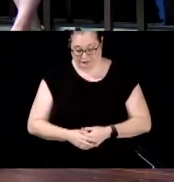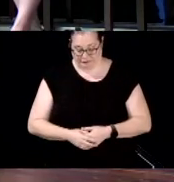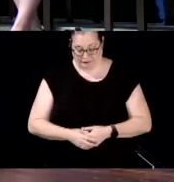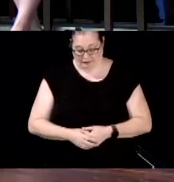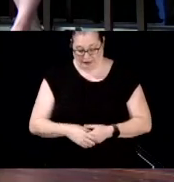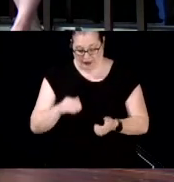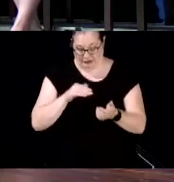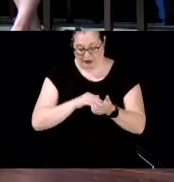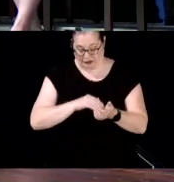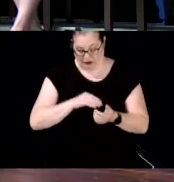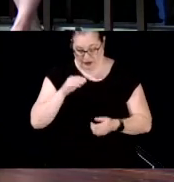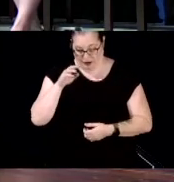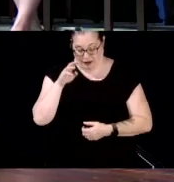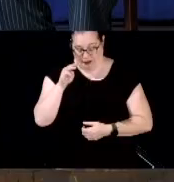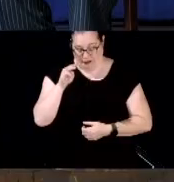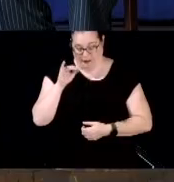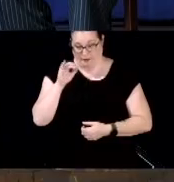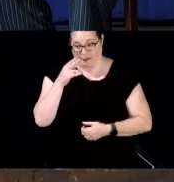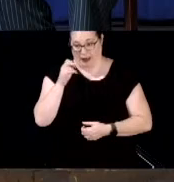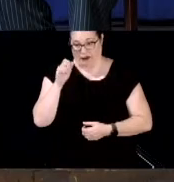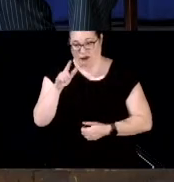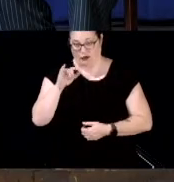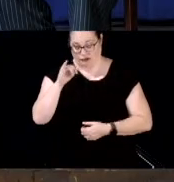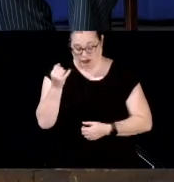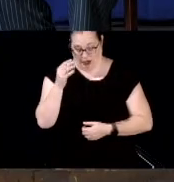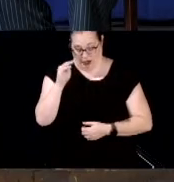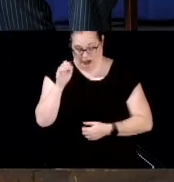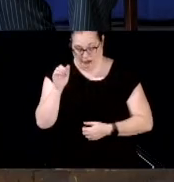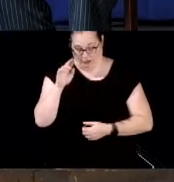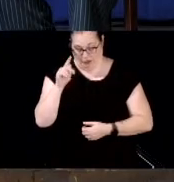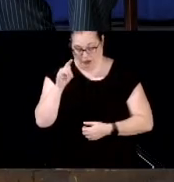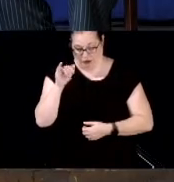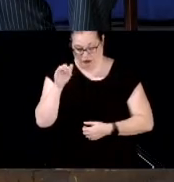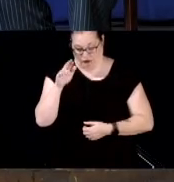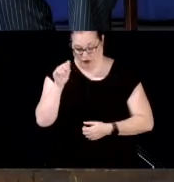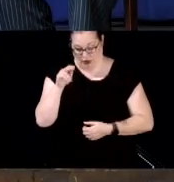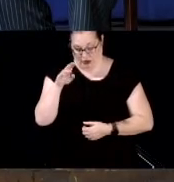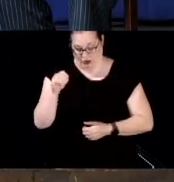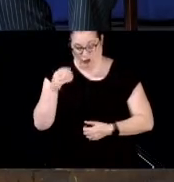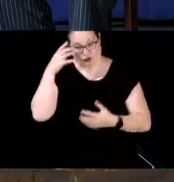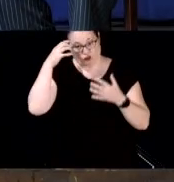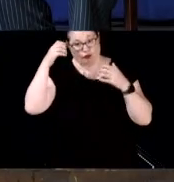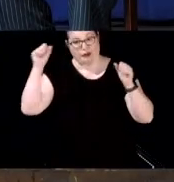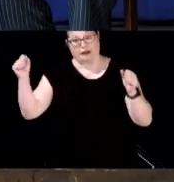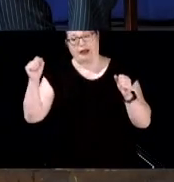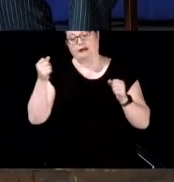Dr. Michael J. Martirano, Superintendent, Howard County Public School System.